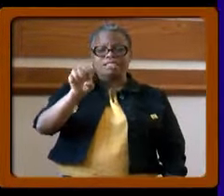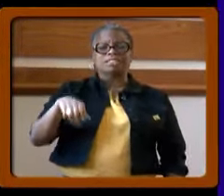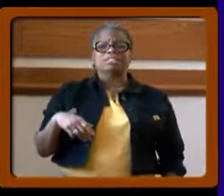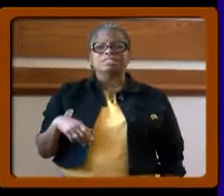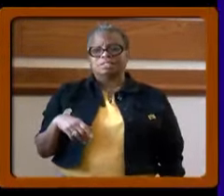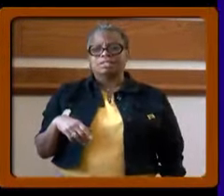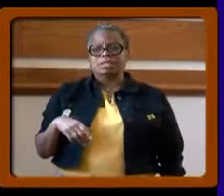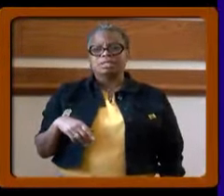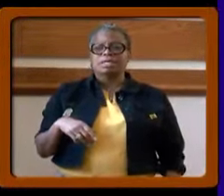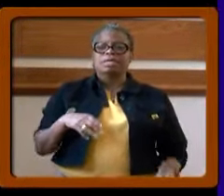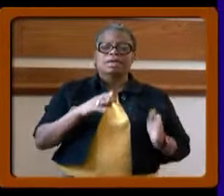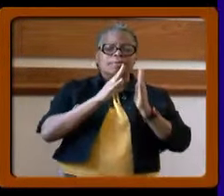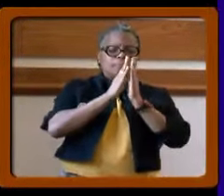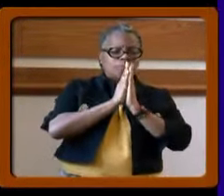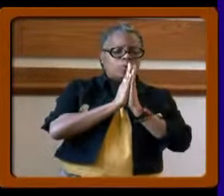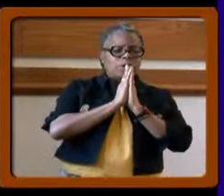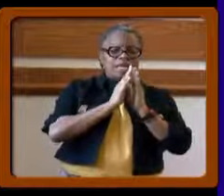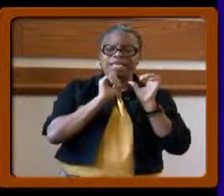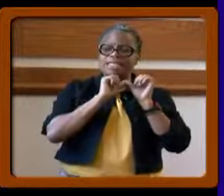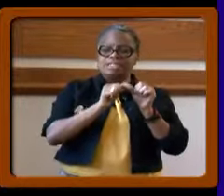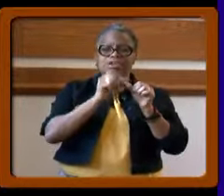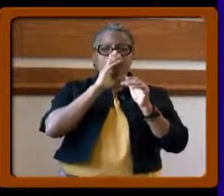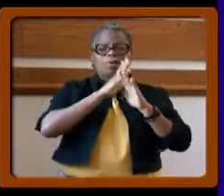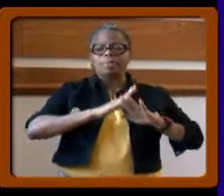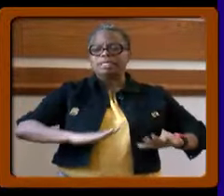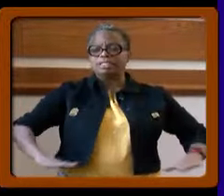Please, beloved, pray for peace.